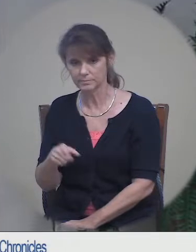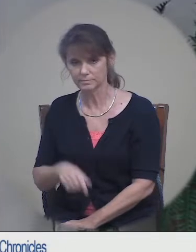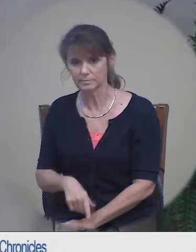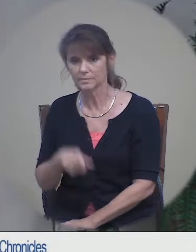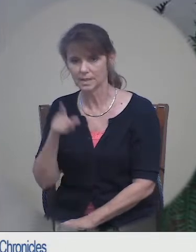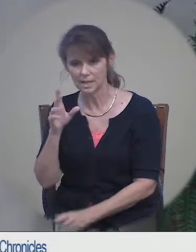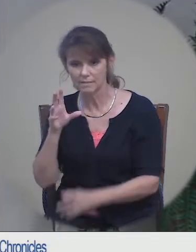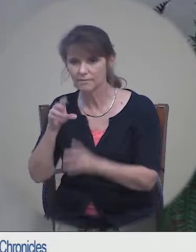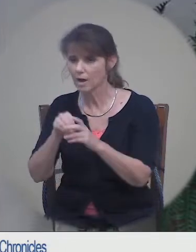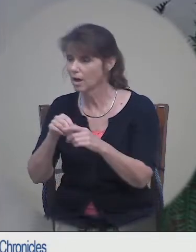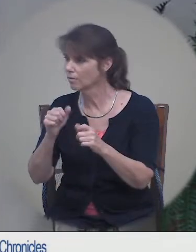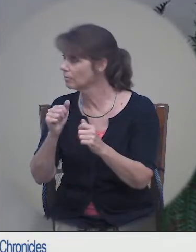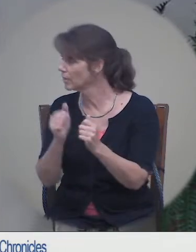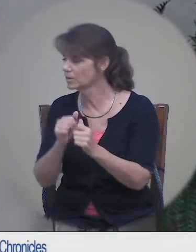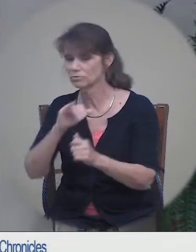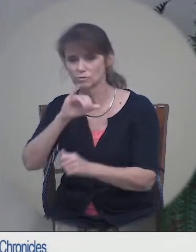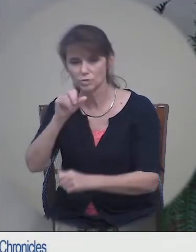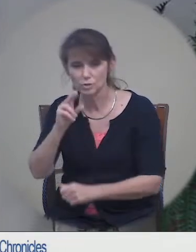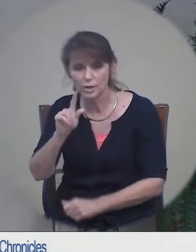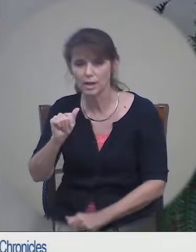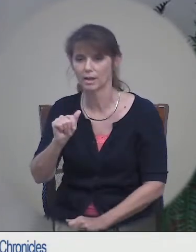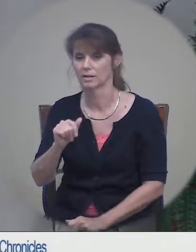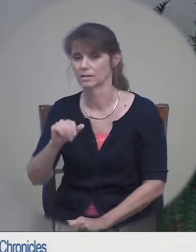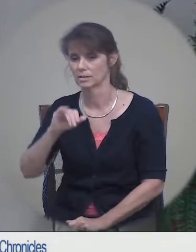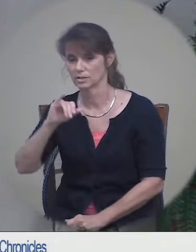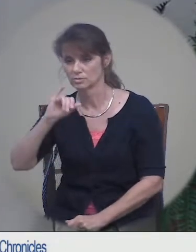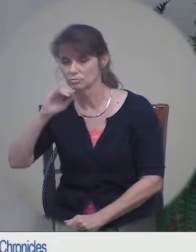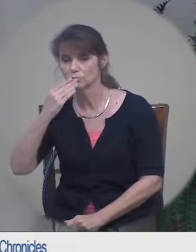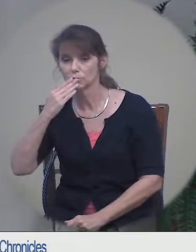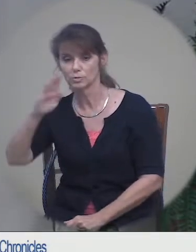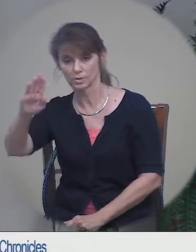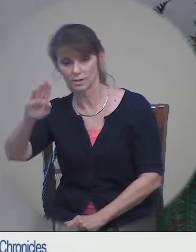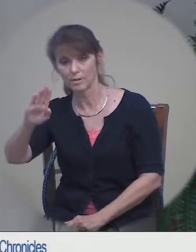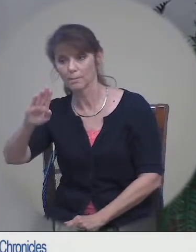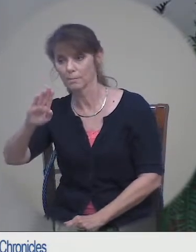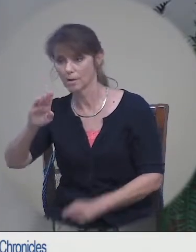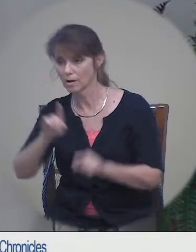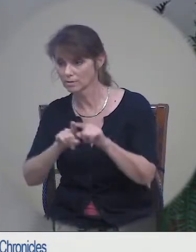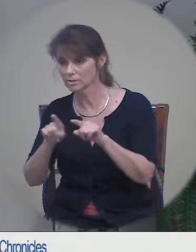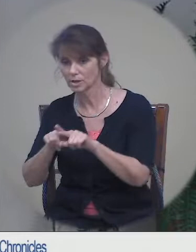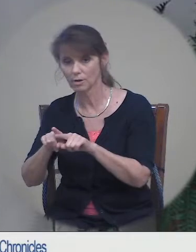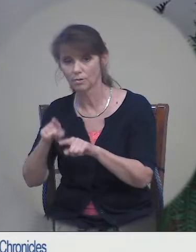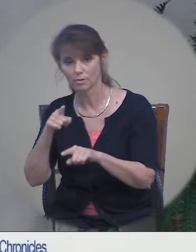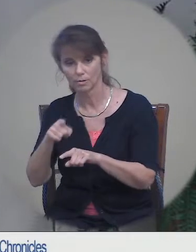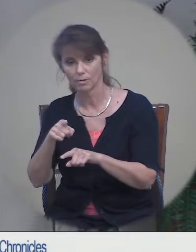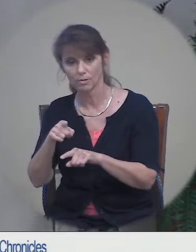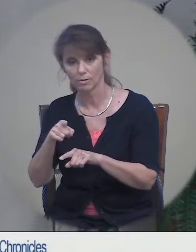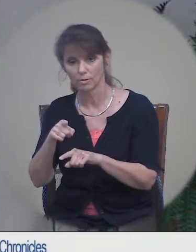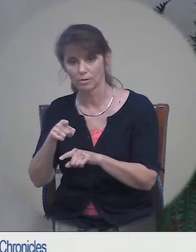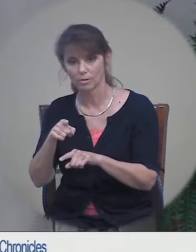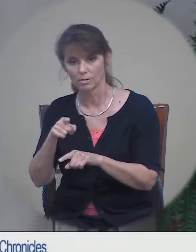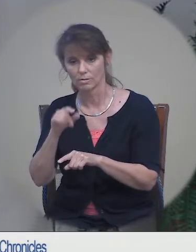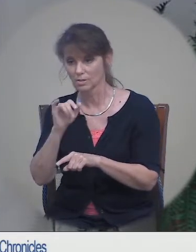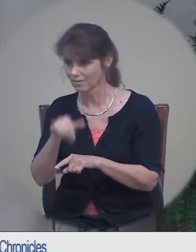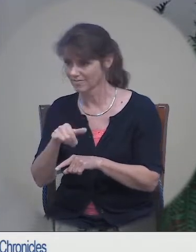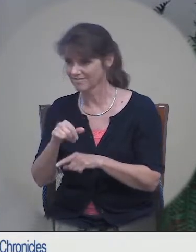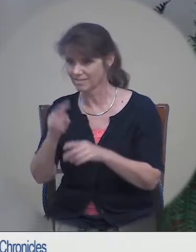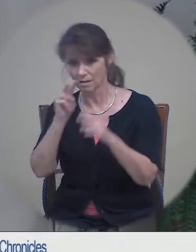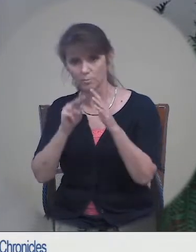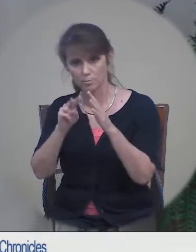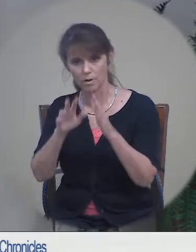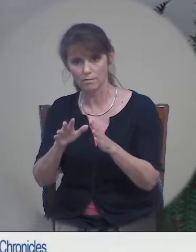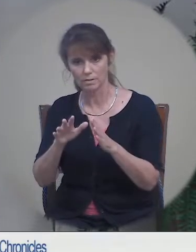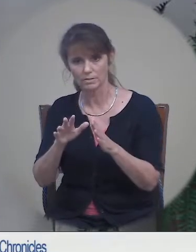of Amos concerning Judah and Jerusalem, which he saw during the reigns of Uzziah, Jotham, Ahaz, and